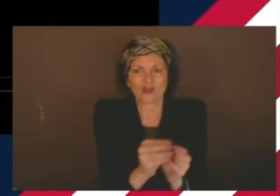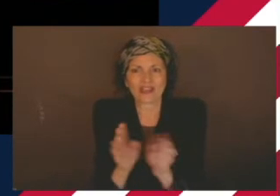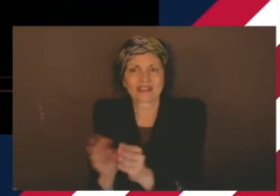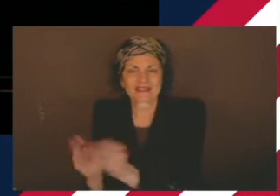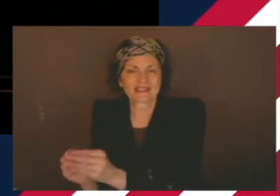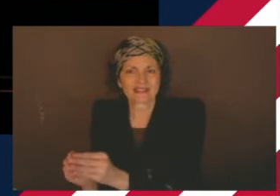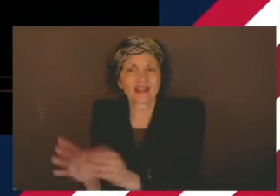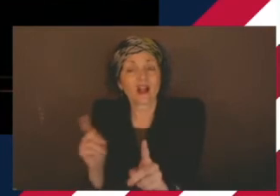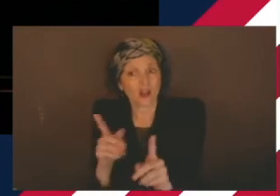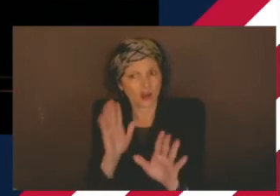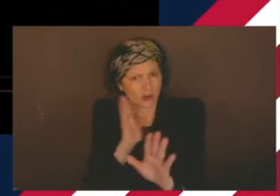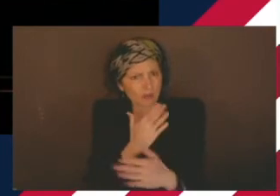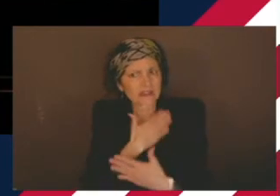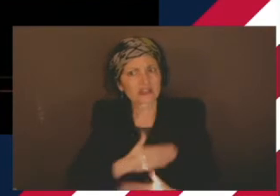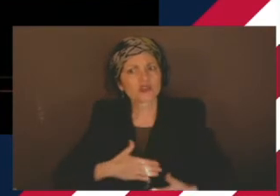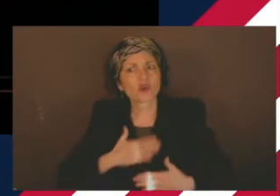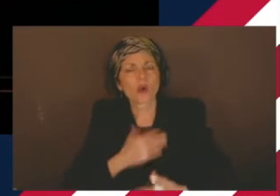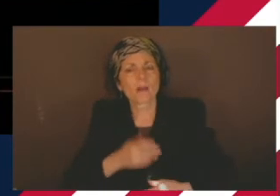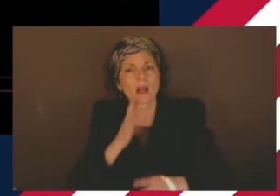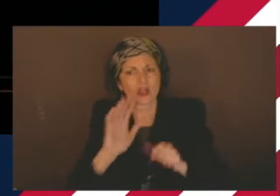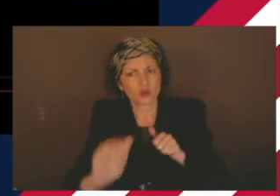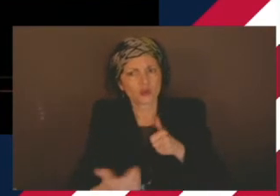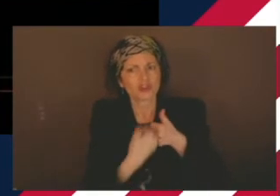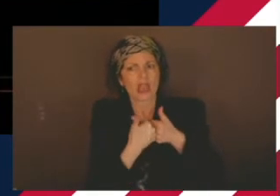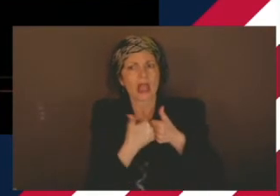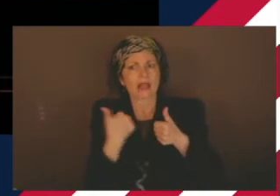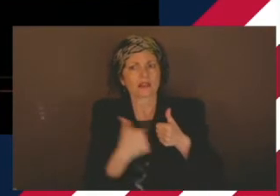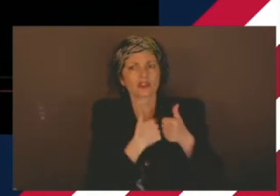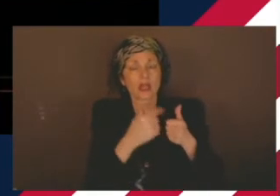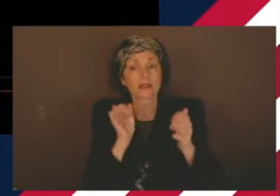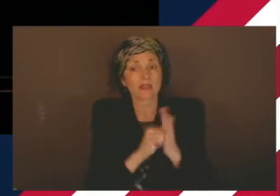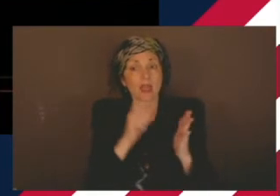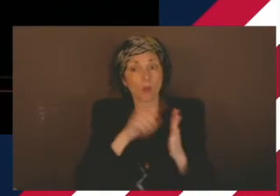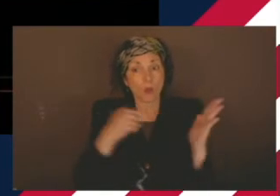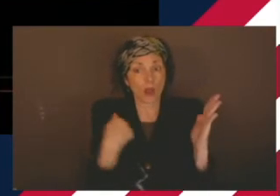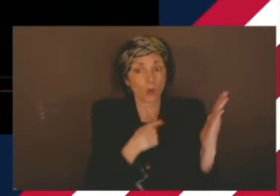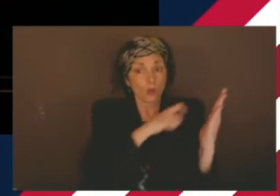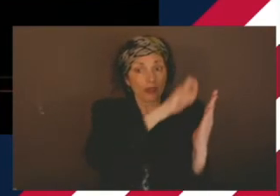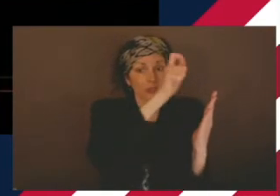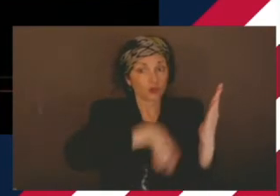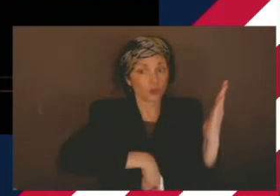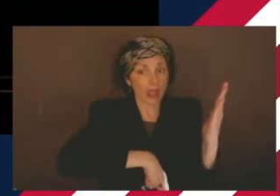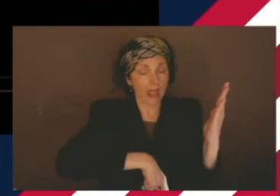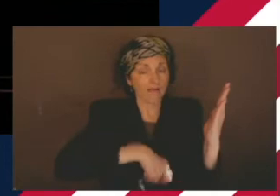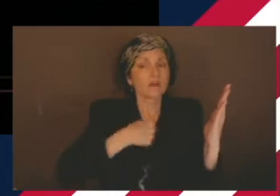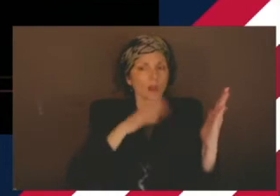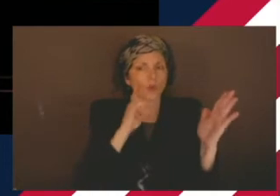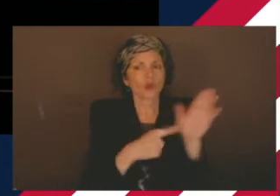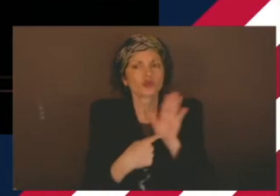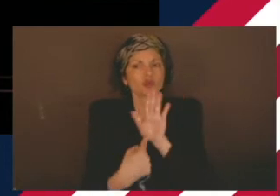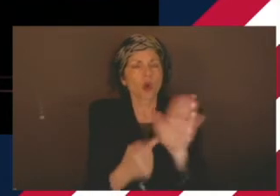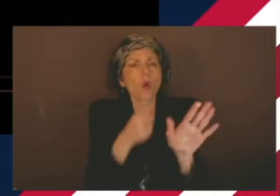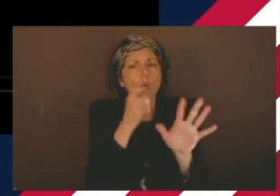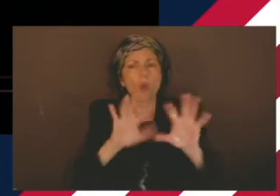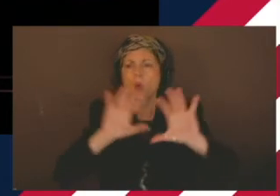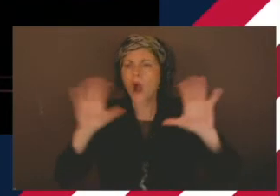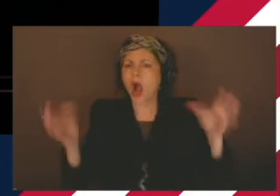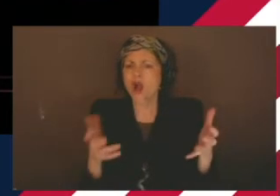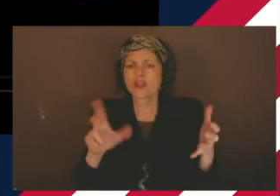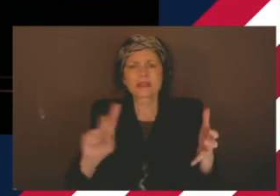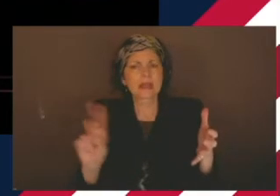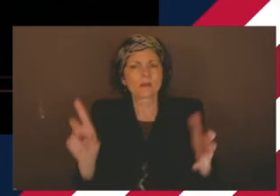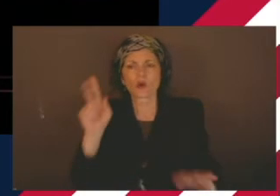that the platform we draft will reflect who we are as a people. We truly appreciate